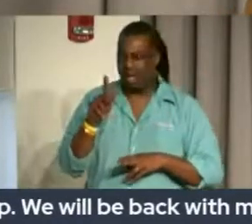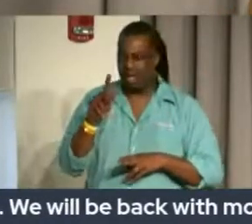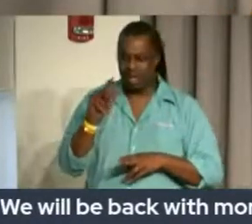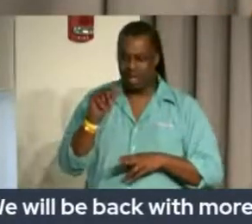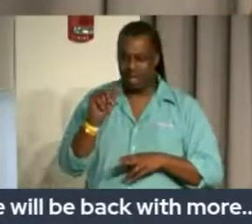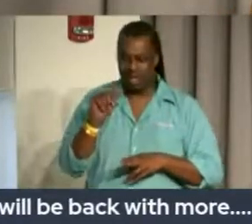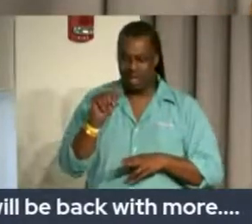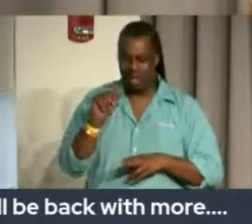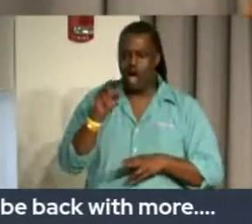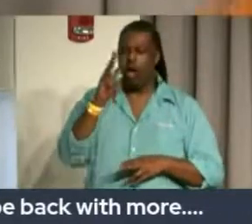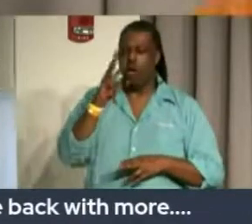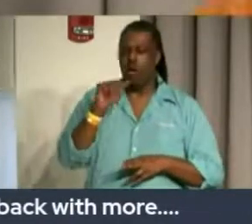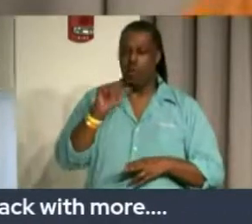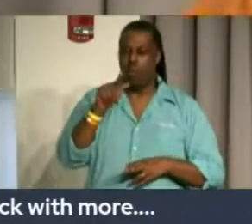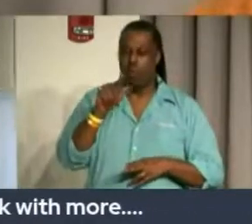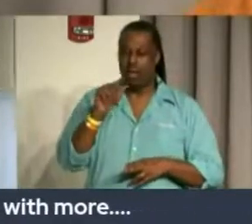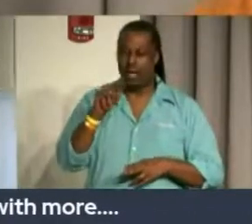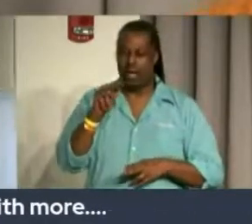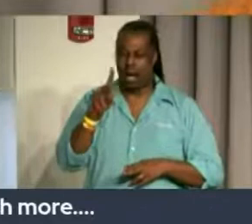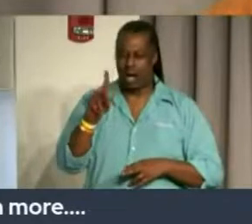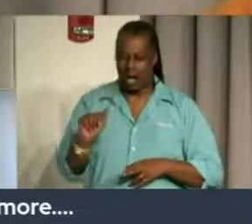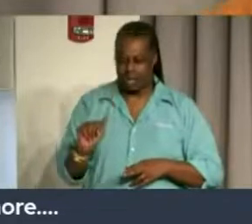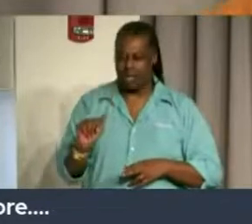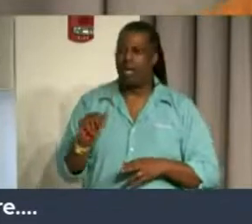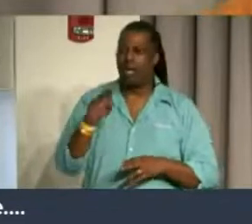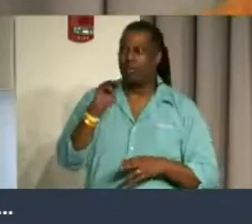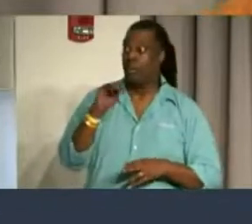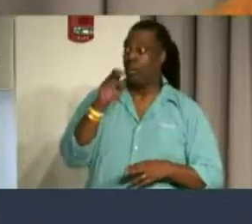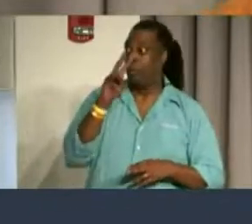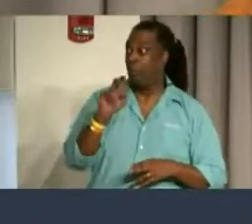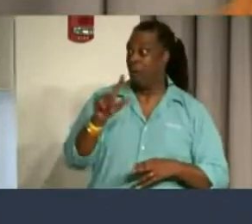Marvel Comics took and made a cartoon.